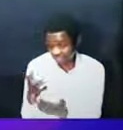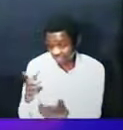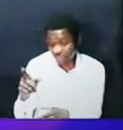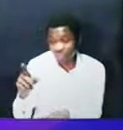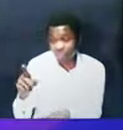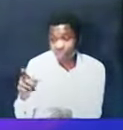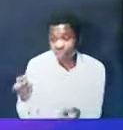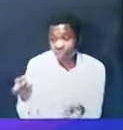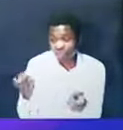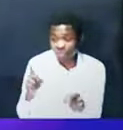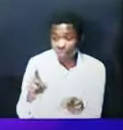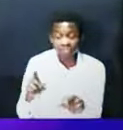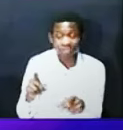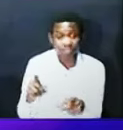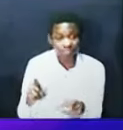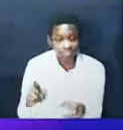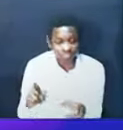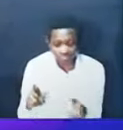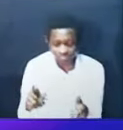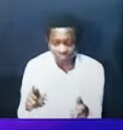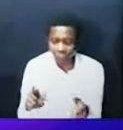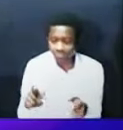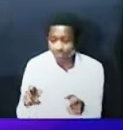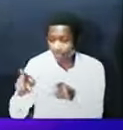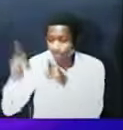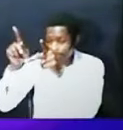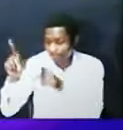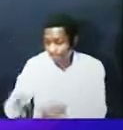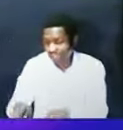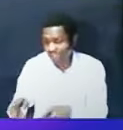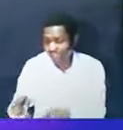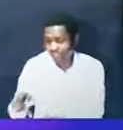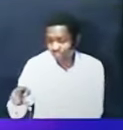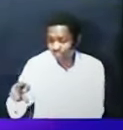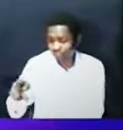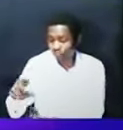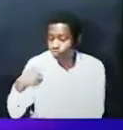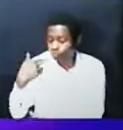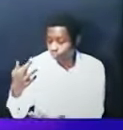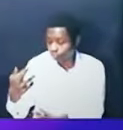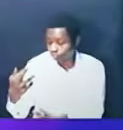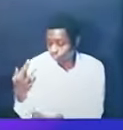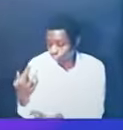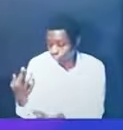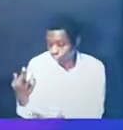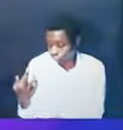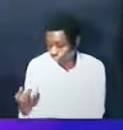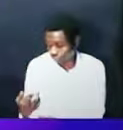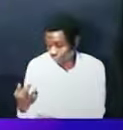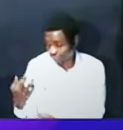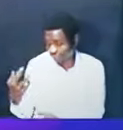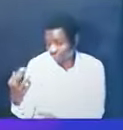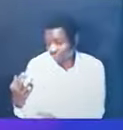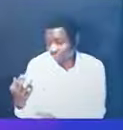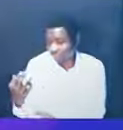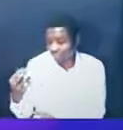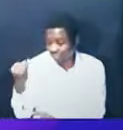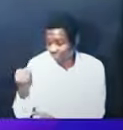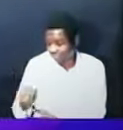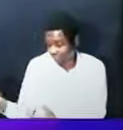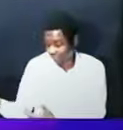as an heir is underage, he is no different from a slave, although